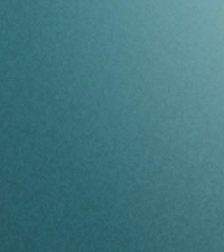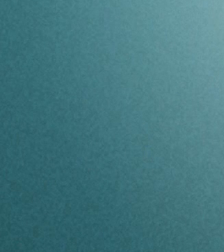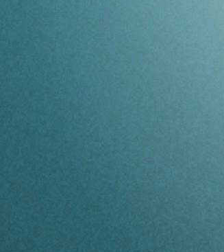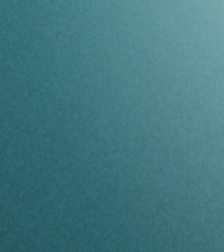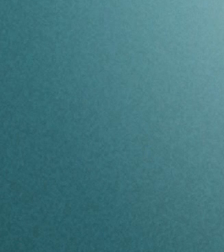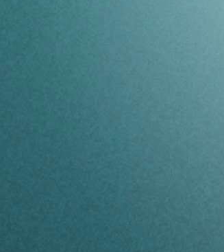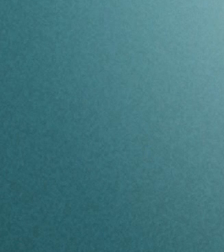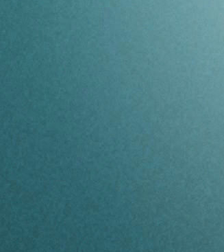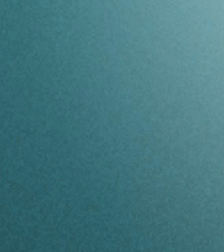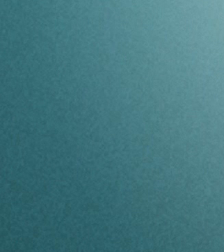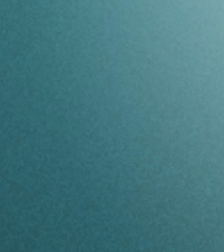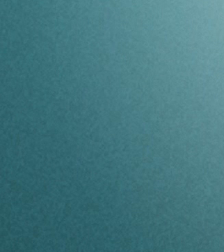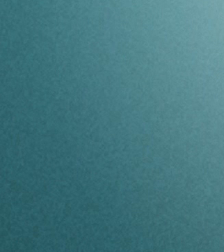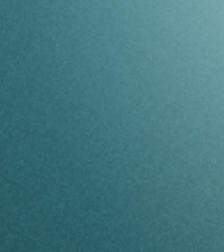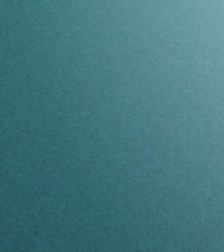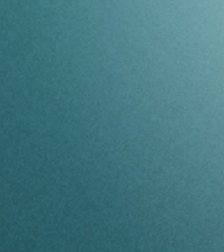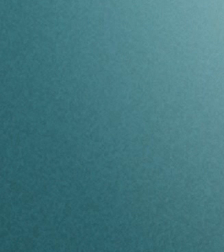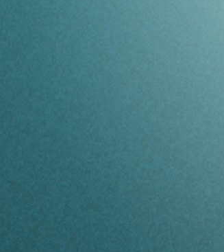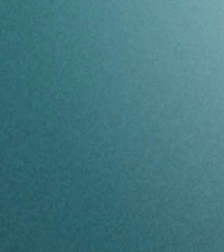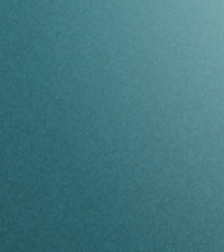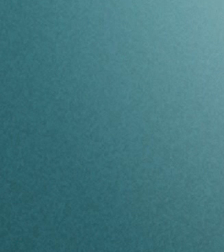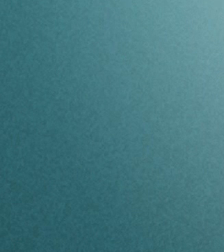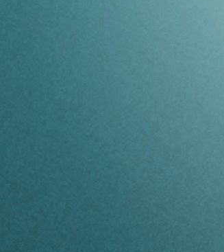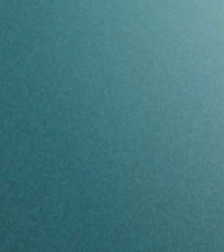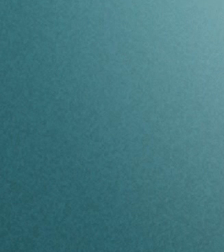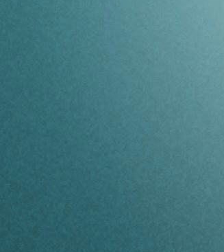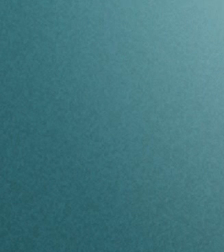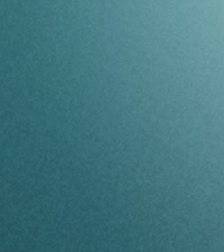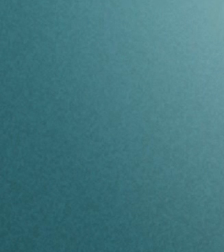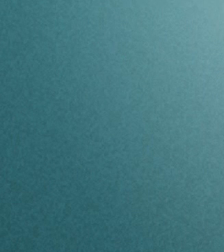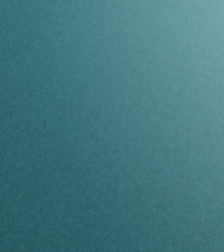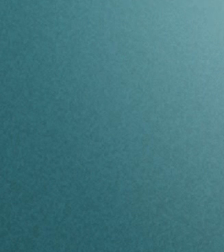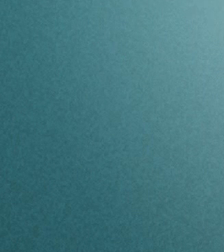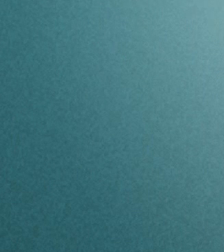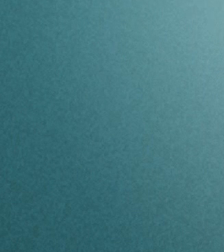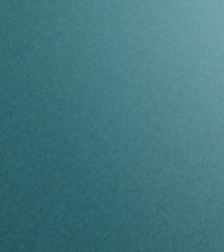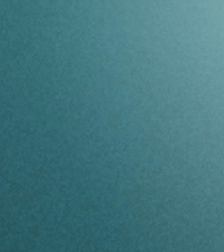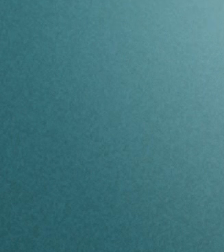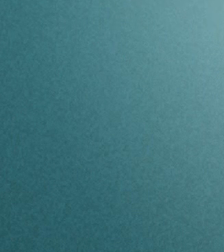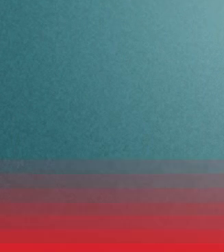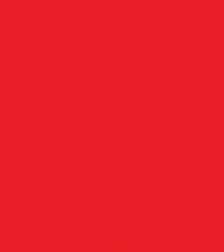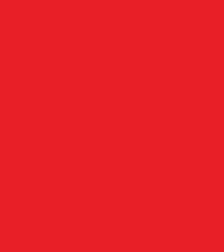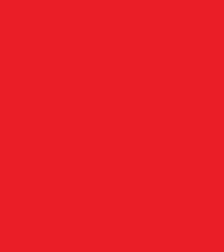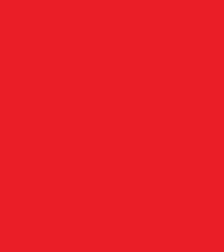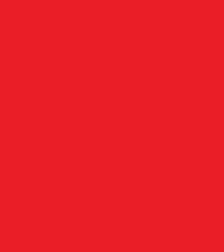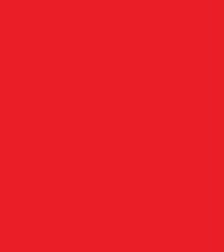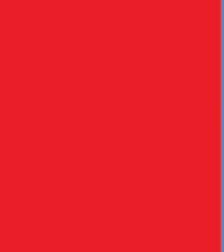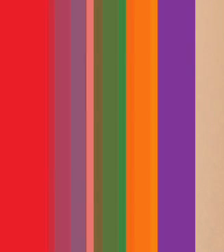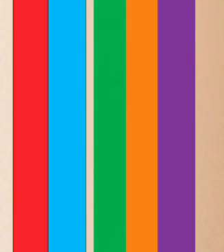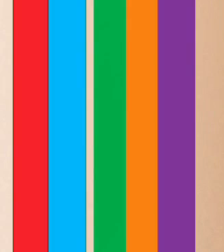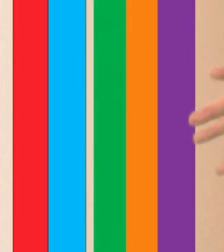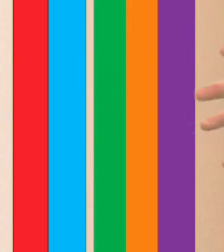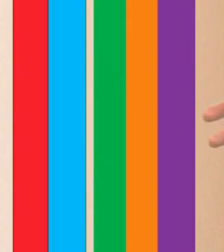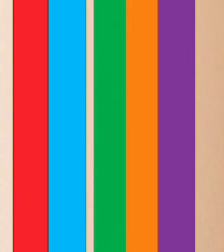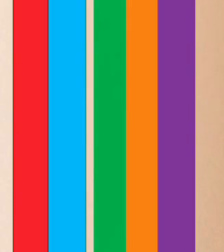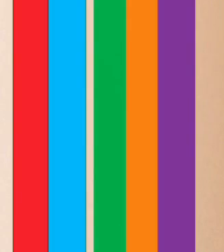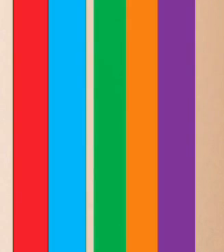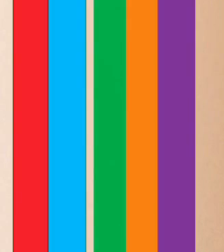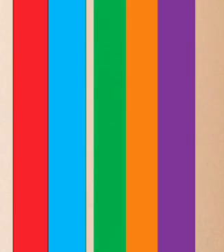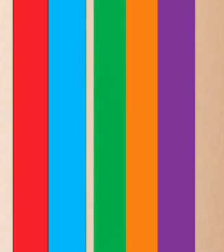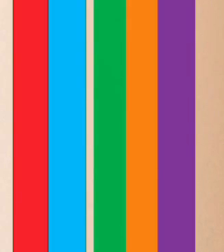in the books you read remind you of your own experiences. Share your ideas with an adult, draw a picture,